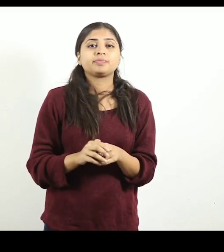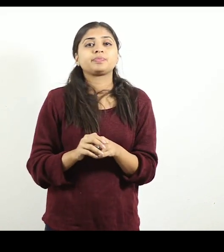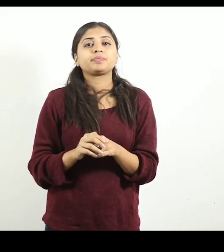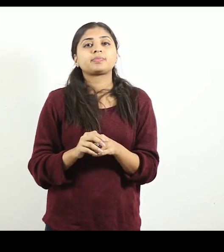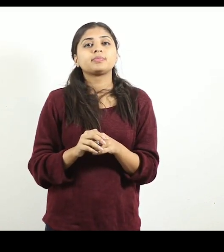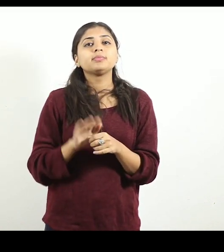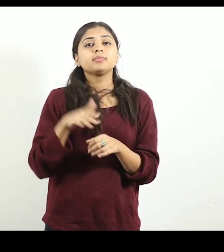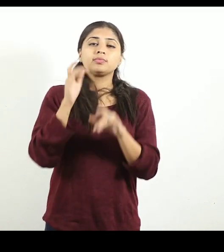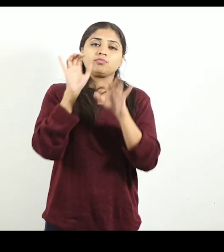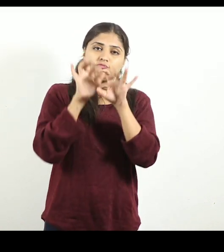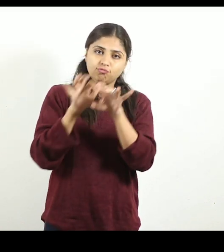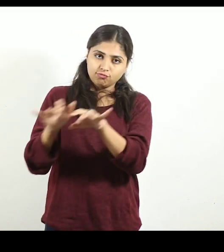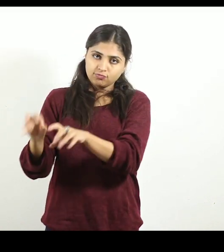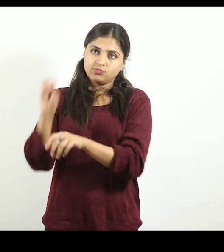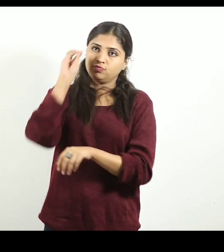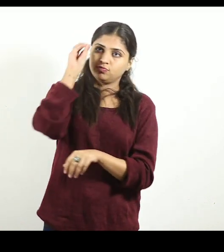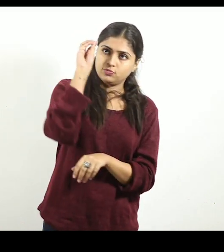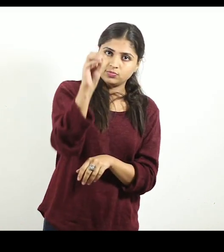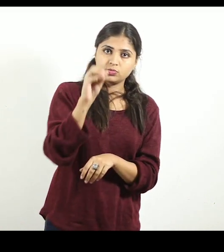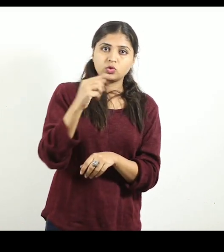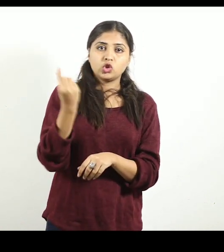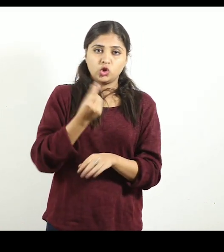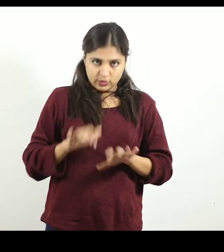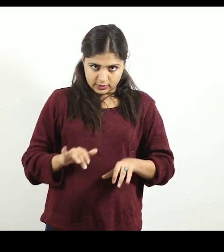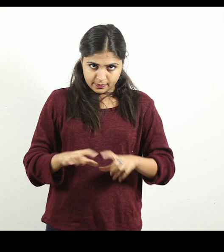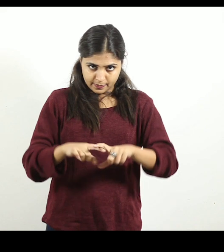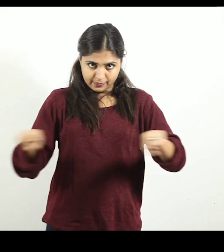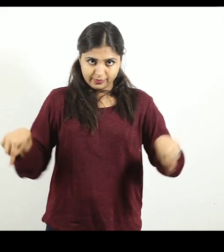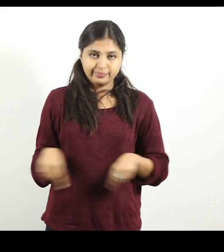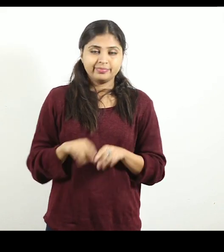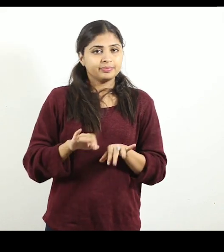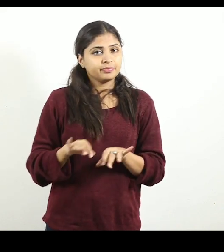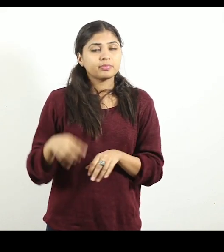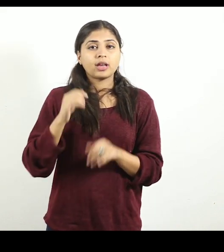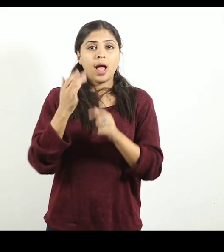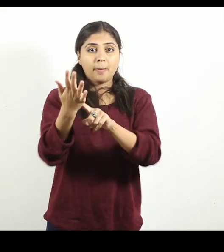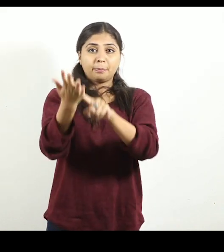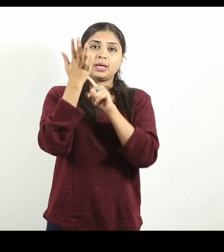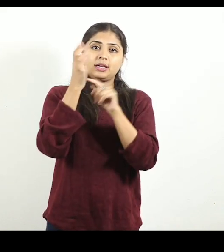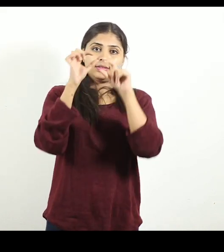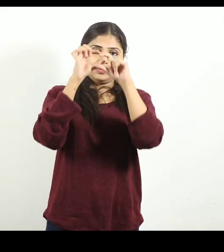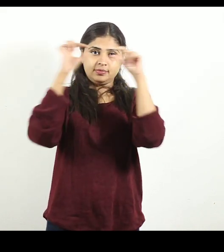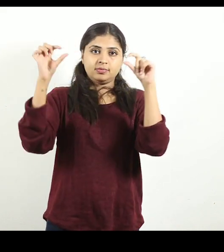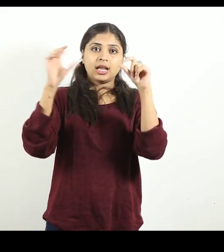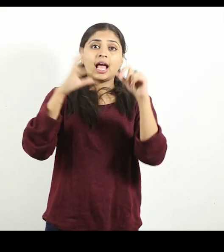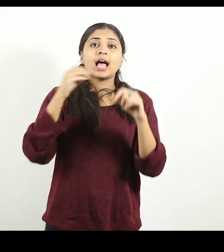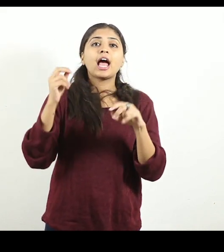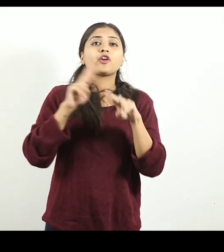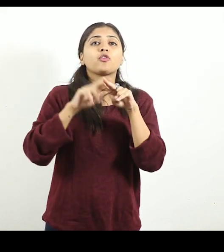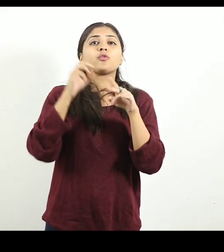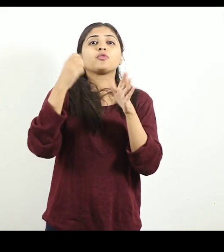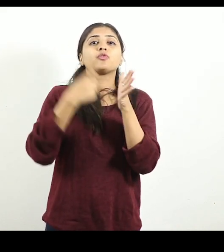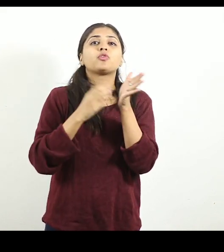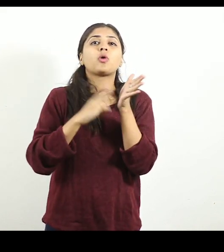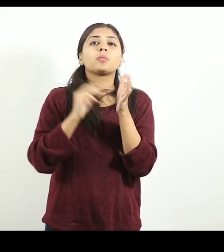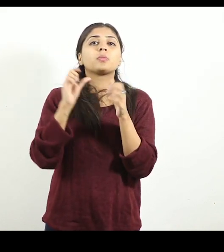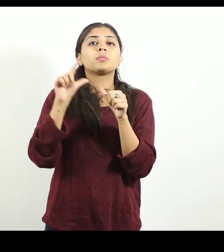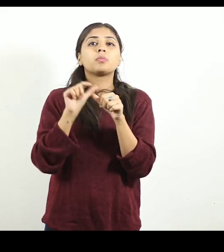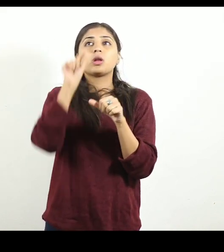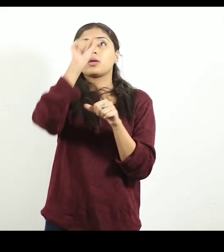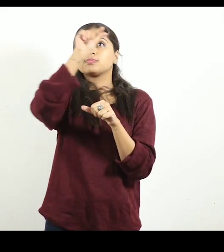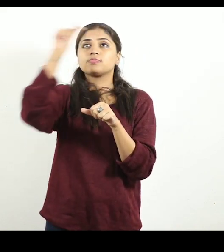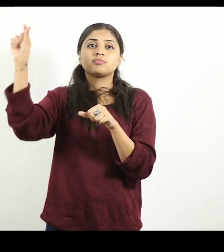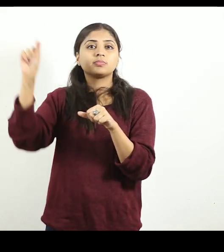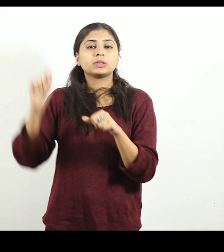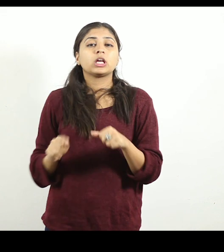the selected cell using your keyboard. The content appears in the cell and in the formula bar. You can also enter or edit cell